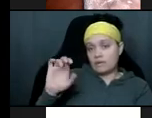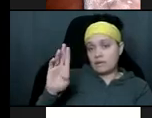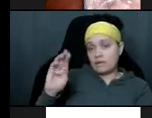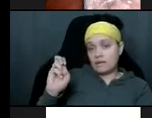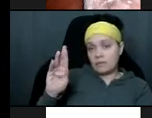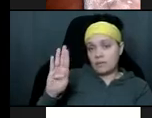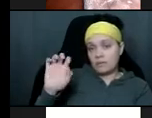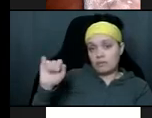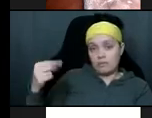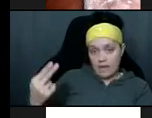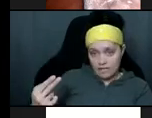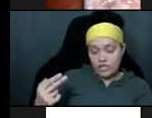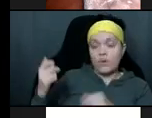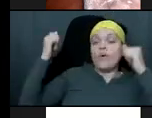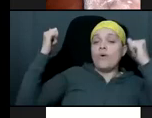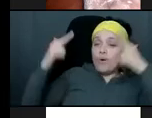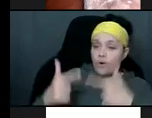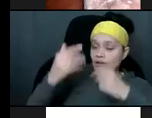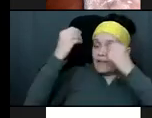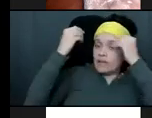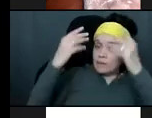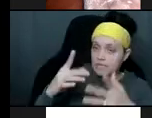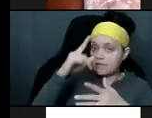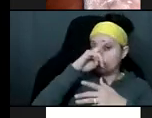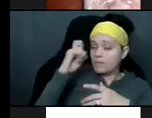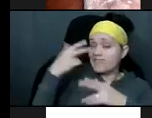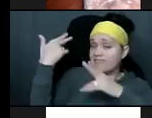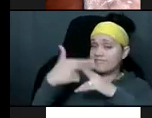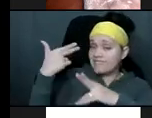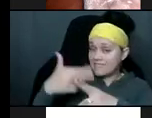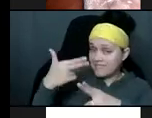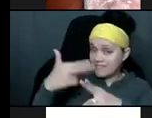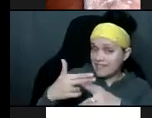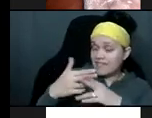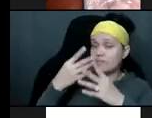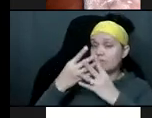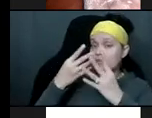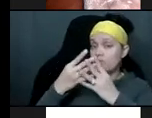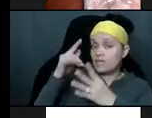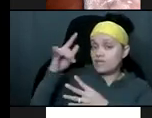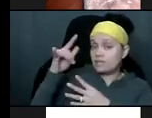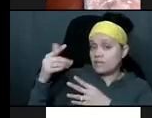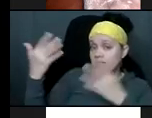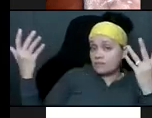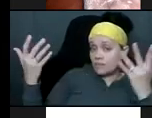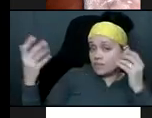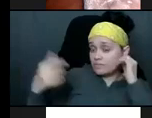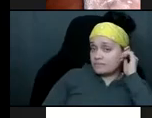All right, well, all of that I tell you because the name of the prison spaceship is